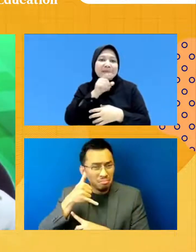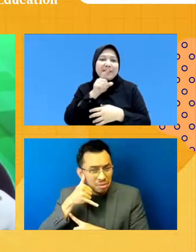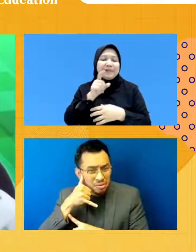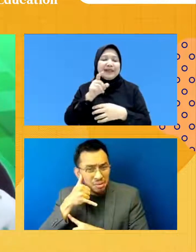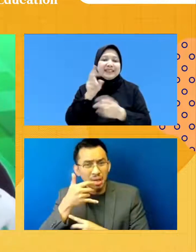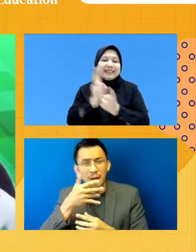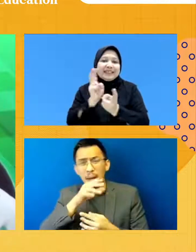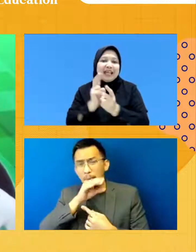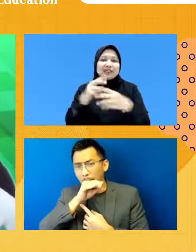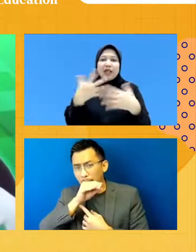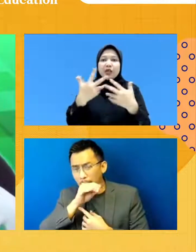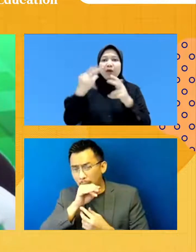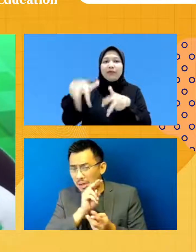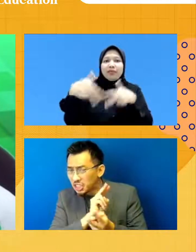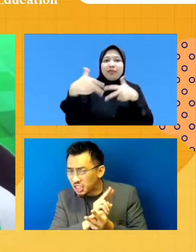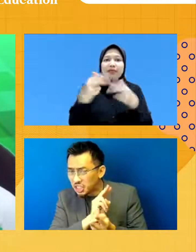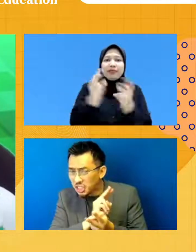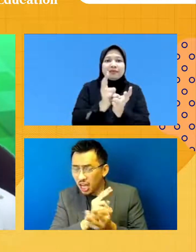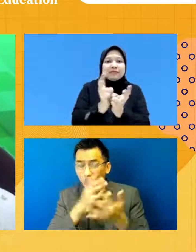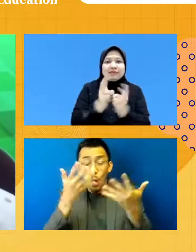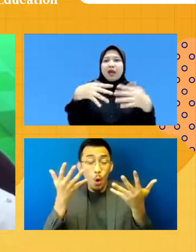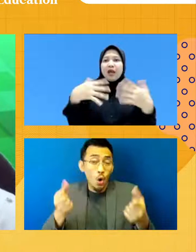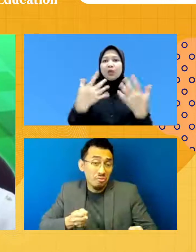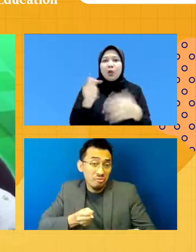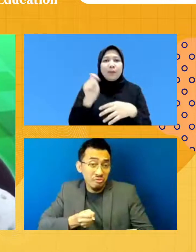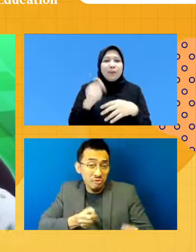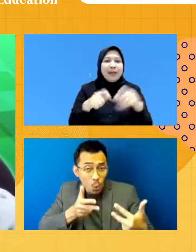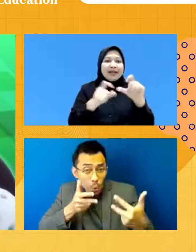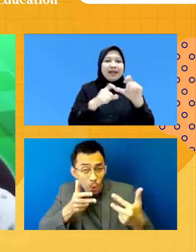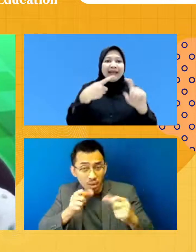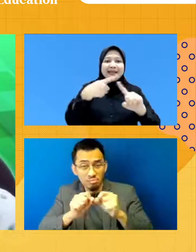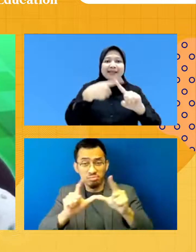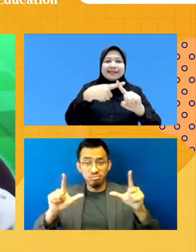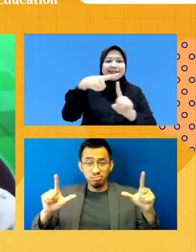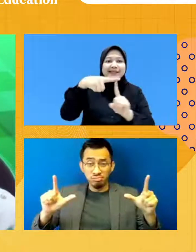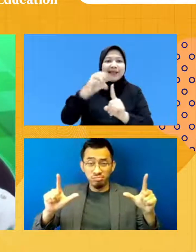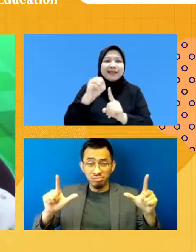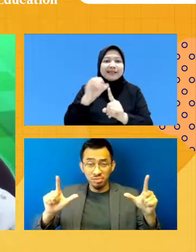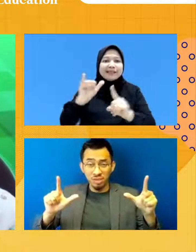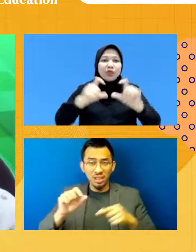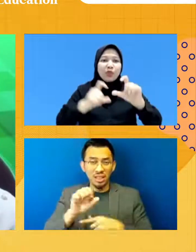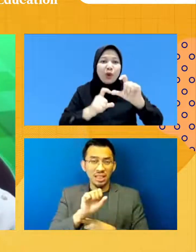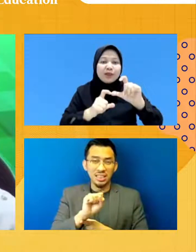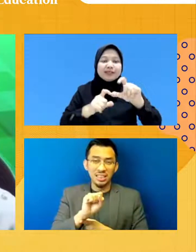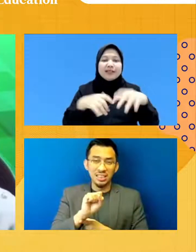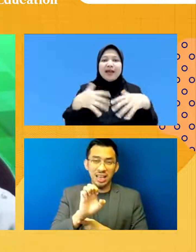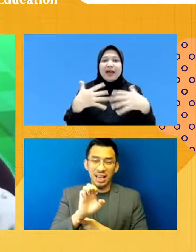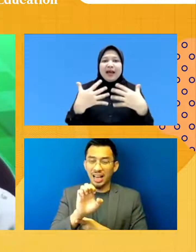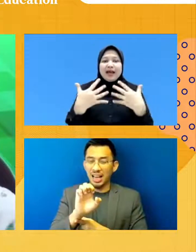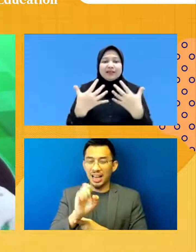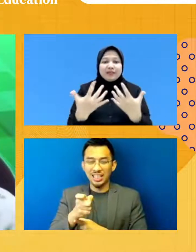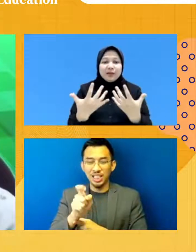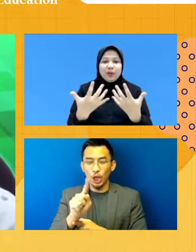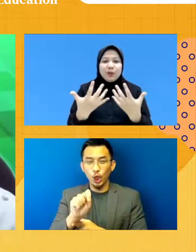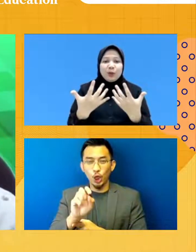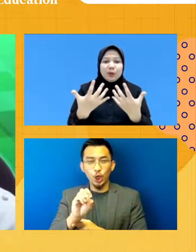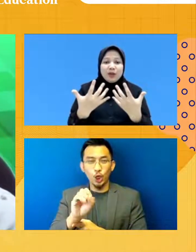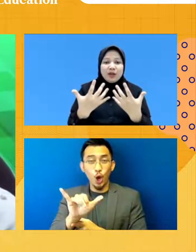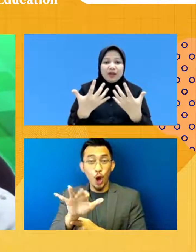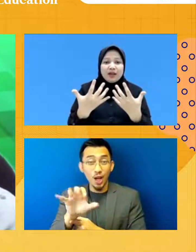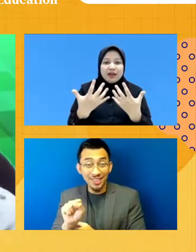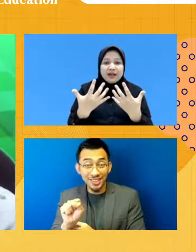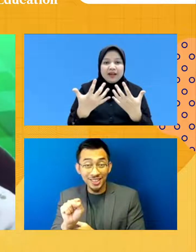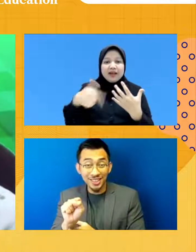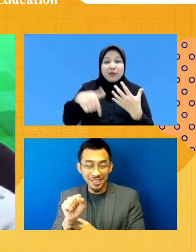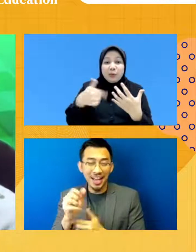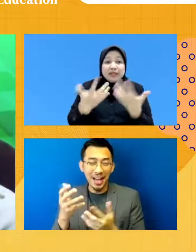toys and Bluetooth controls. Like now, we had a time where that we had like the magazines